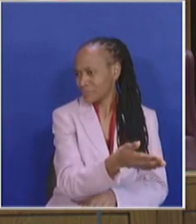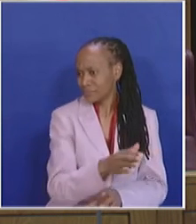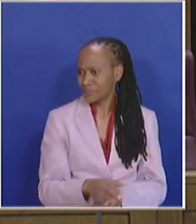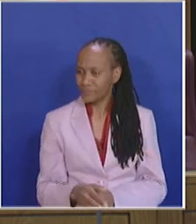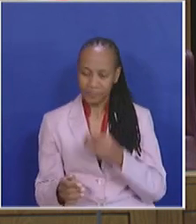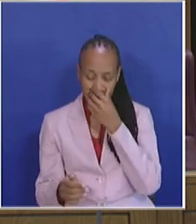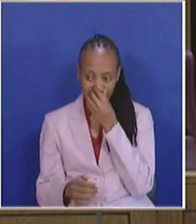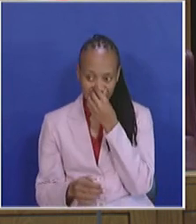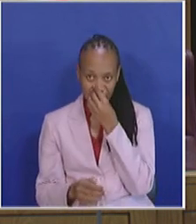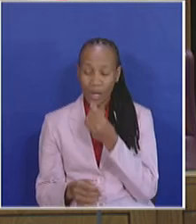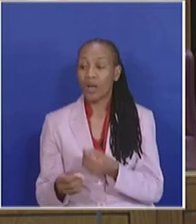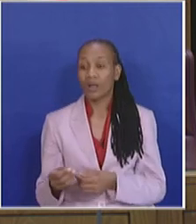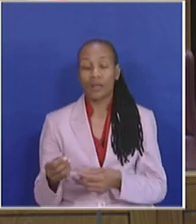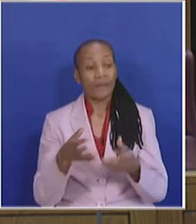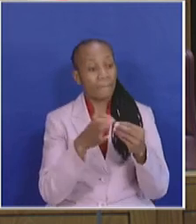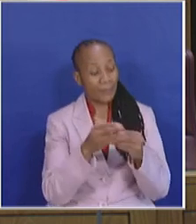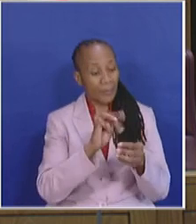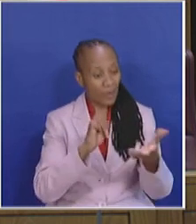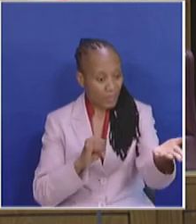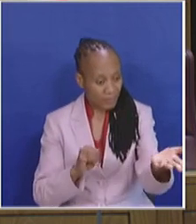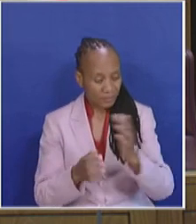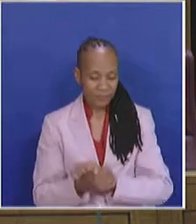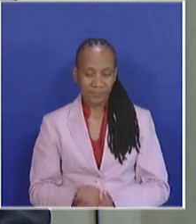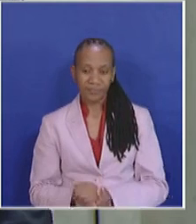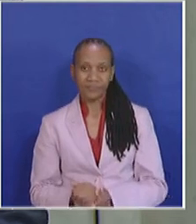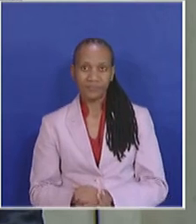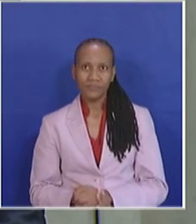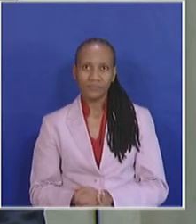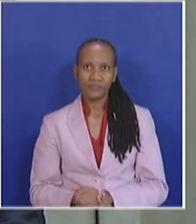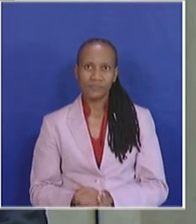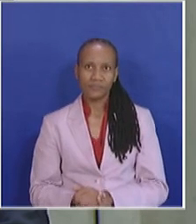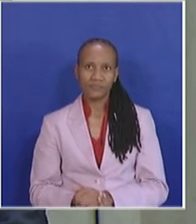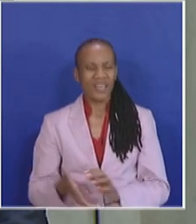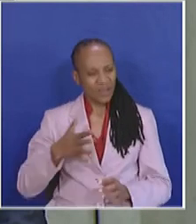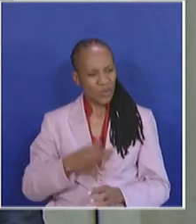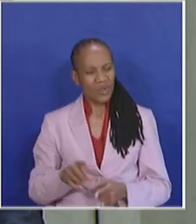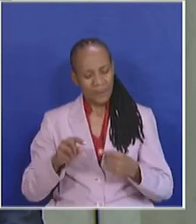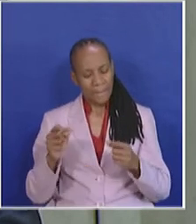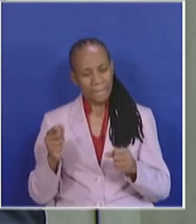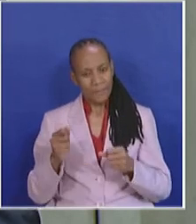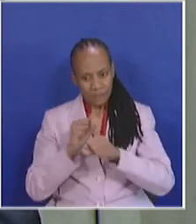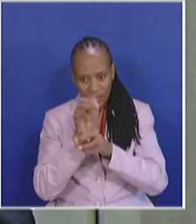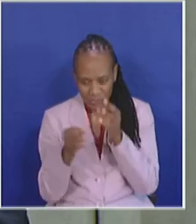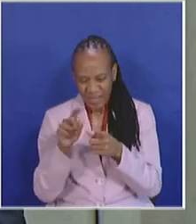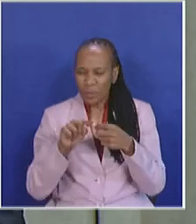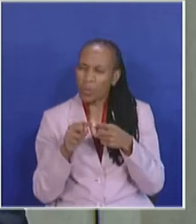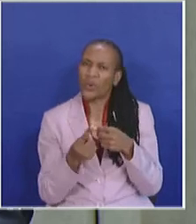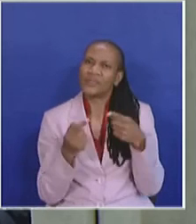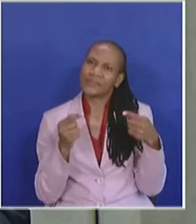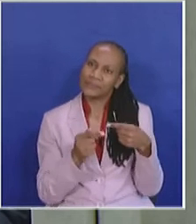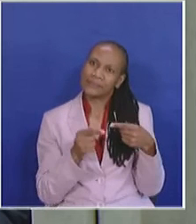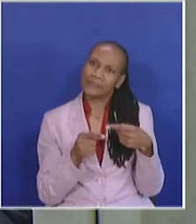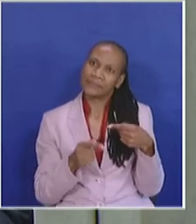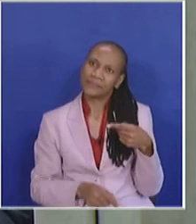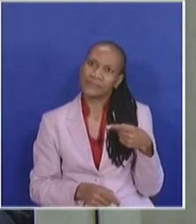You have withdrawn. Honorable Muhai. Chair, I was about to make this important point, that part of the issue at the